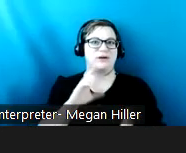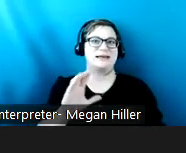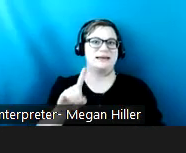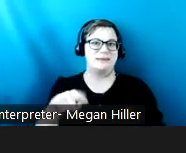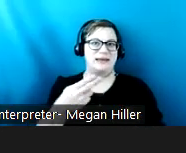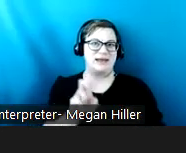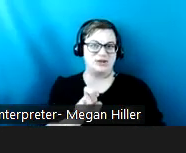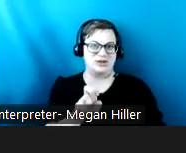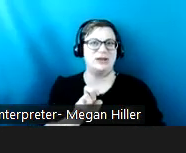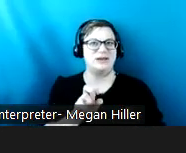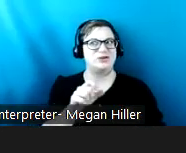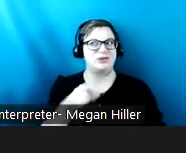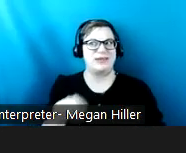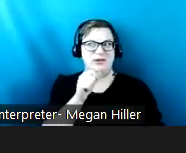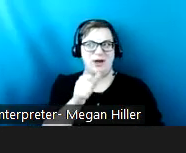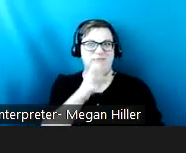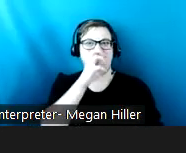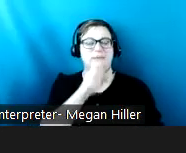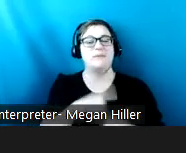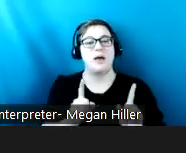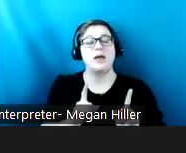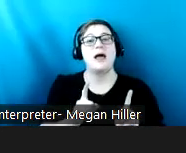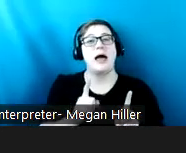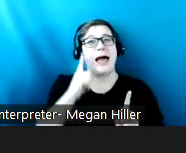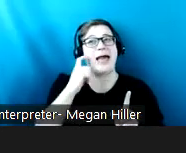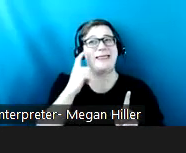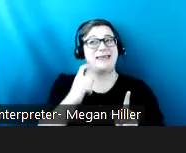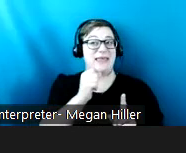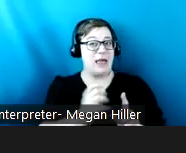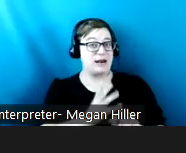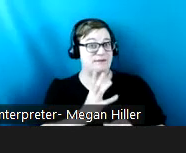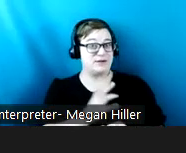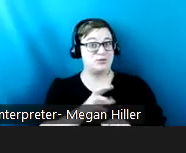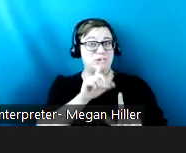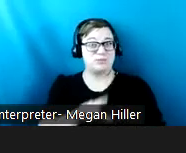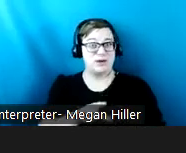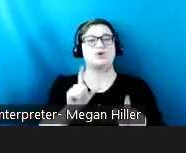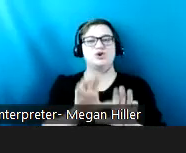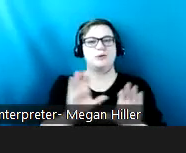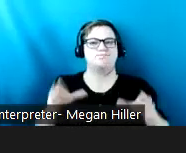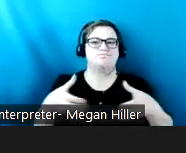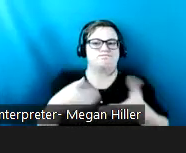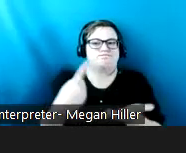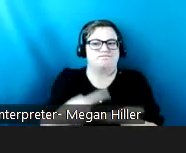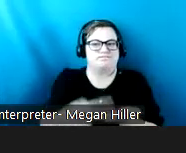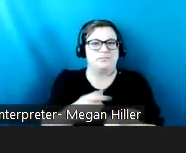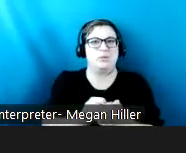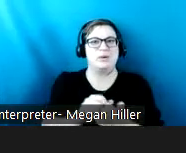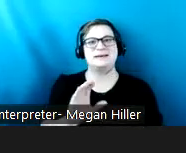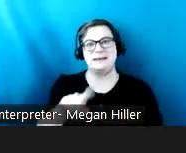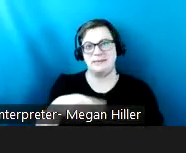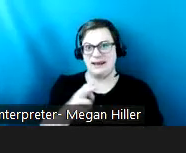that. I think the unofficial response here is let's get together with CDPHE and have a conversation